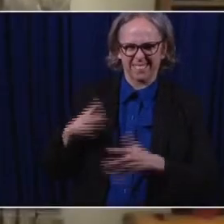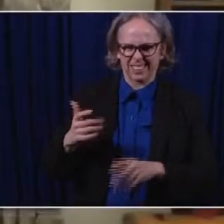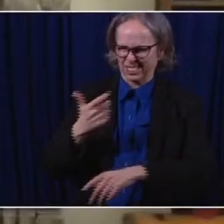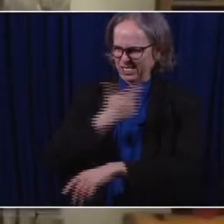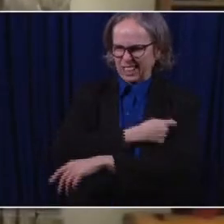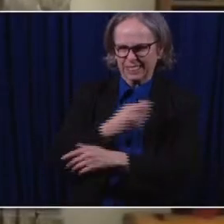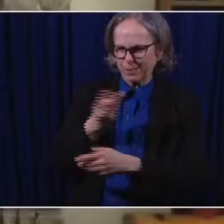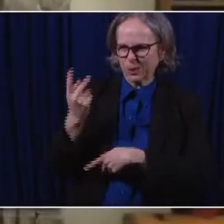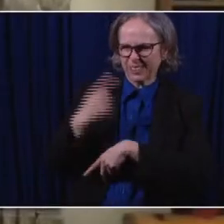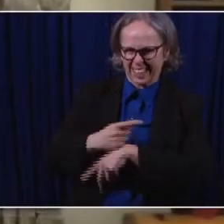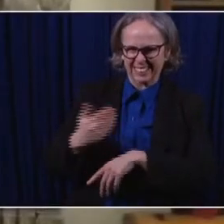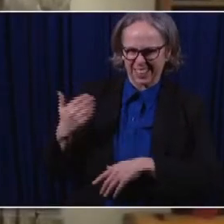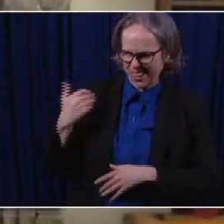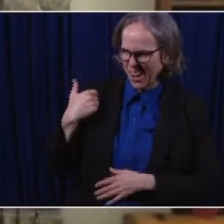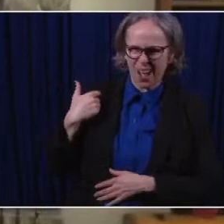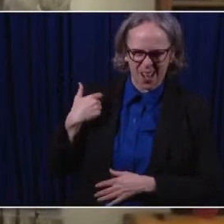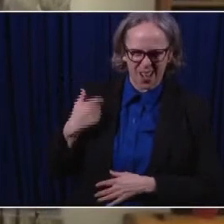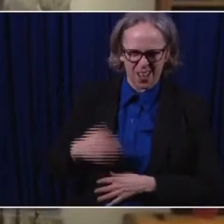and